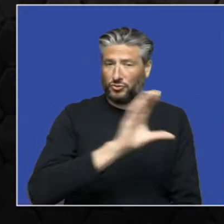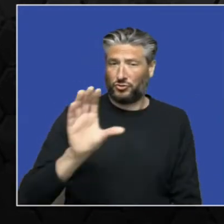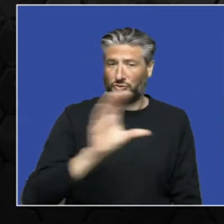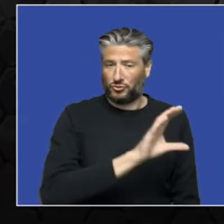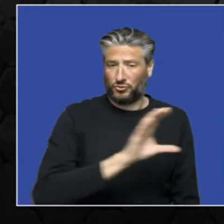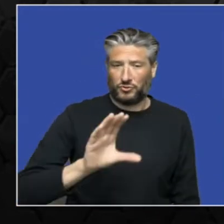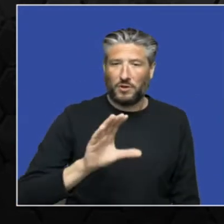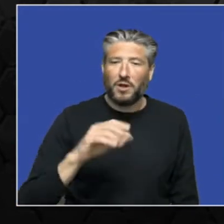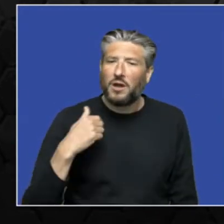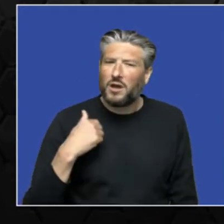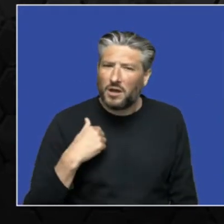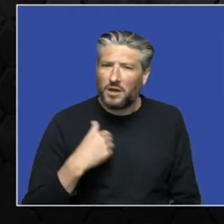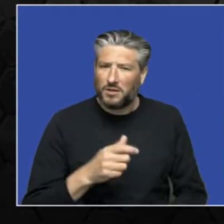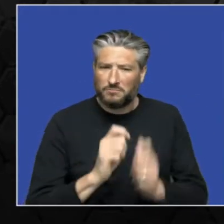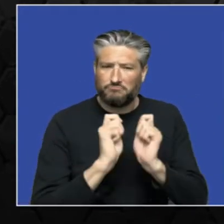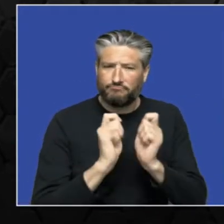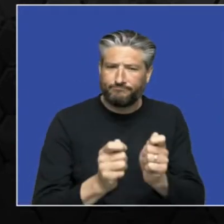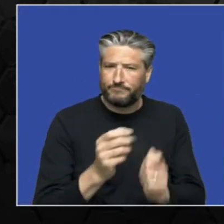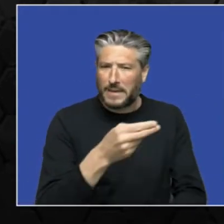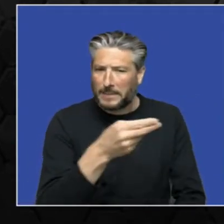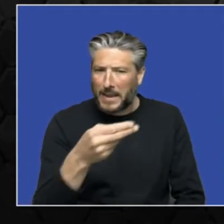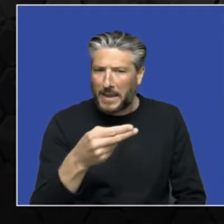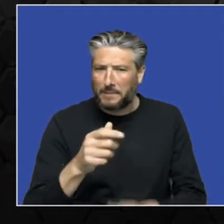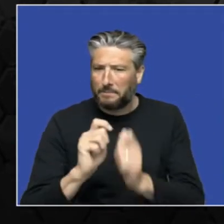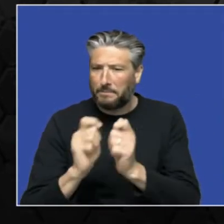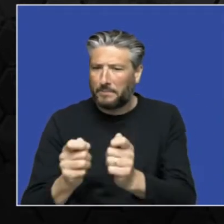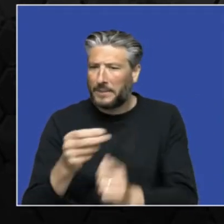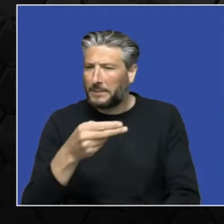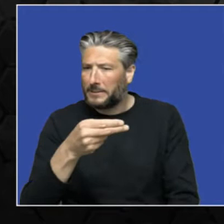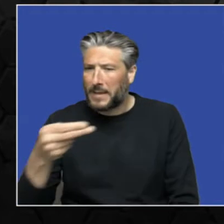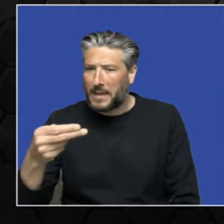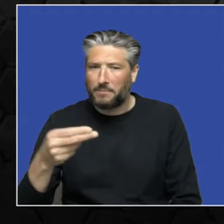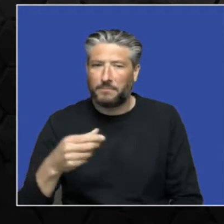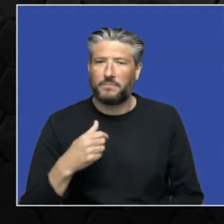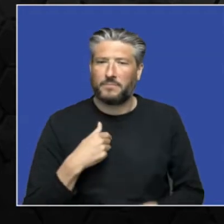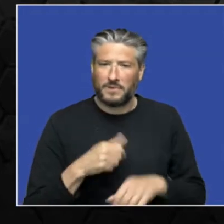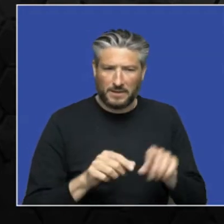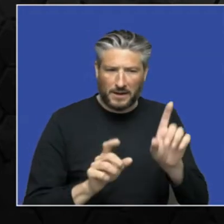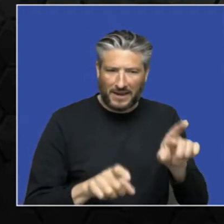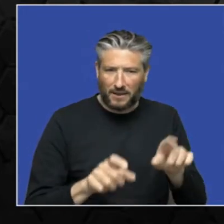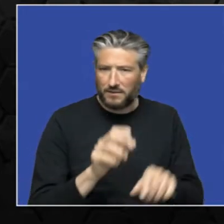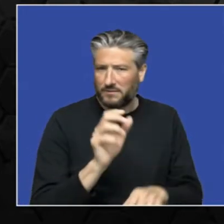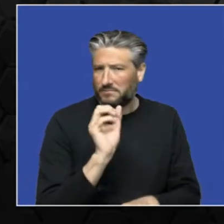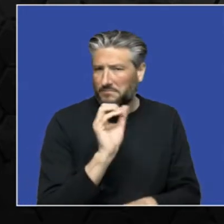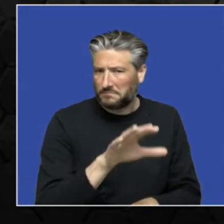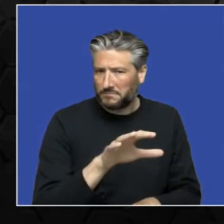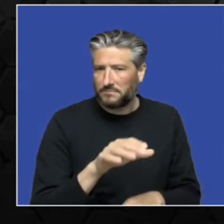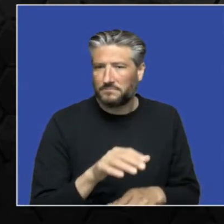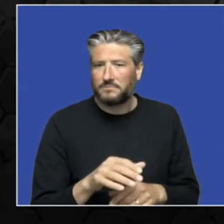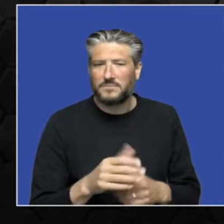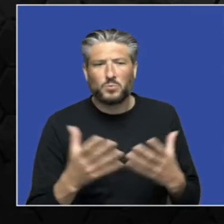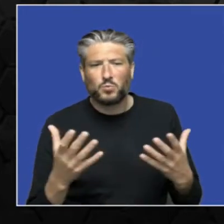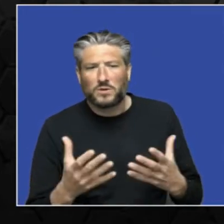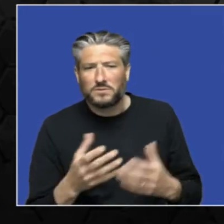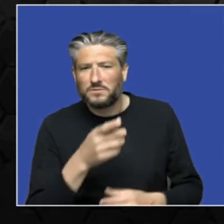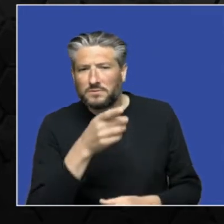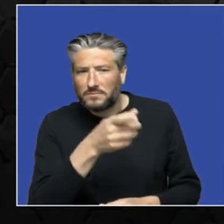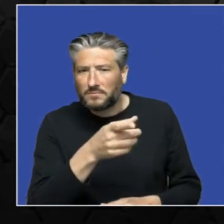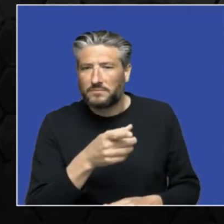image, we tell Lope what kind of class this image belongs to.